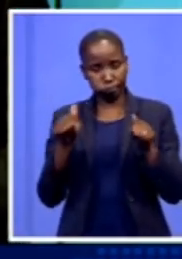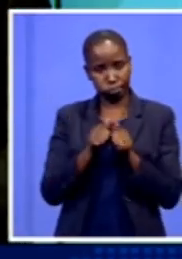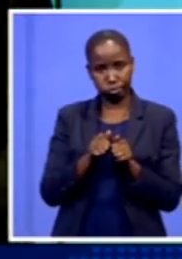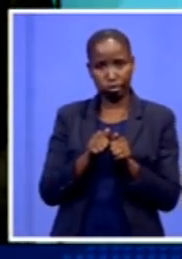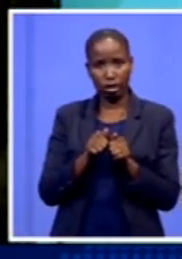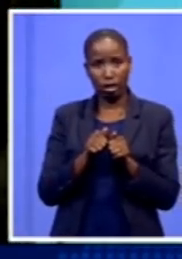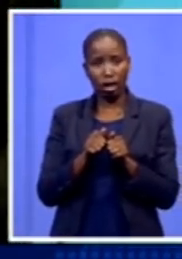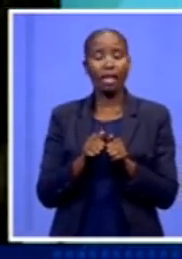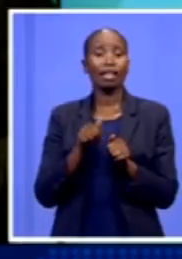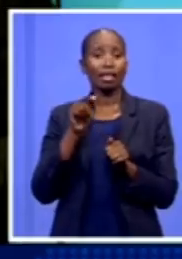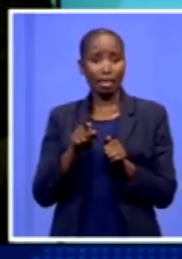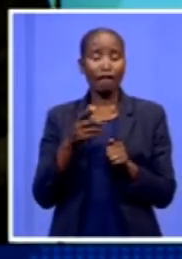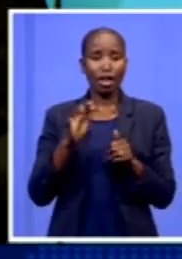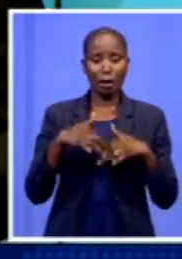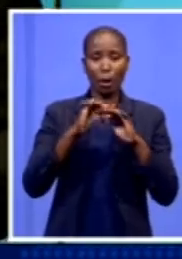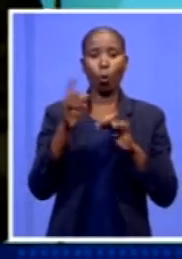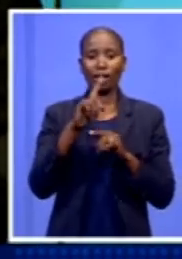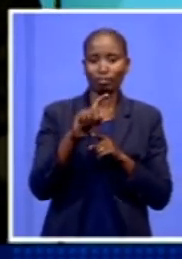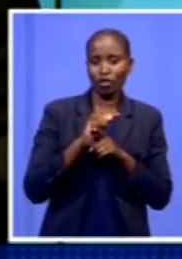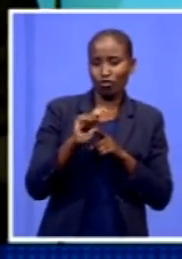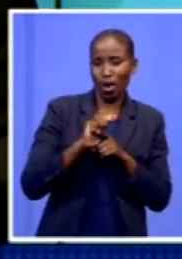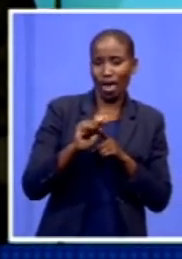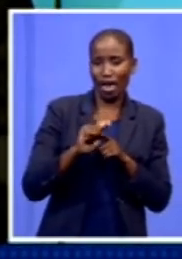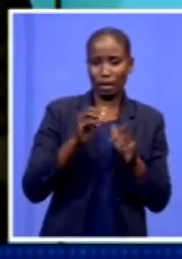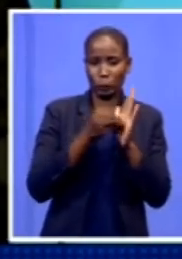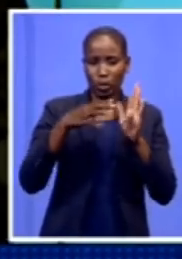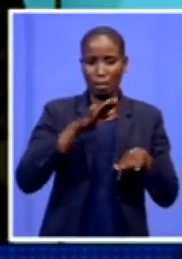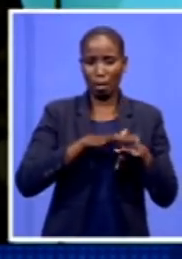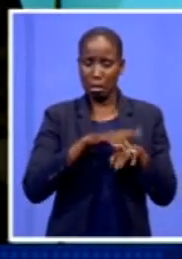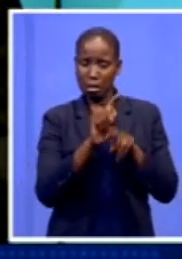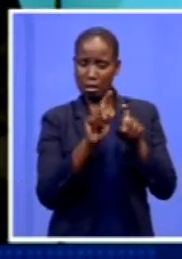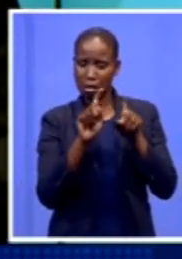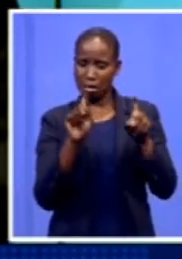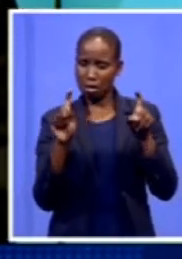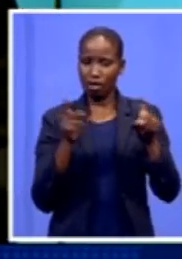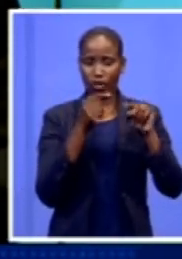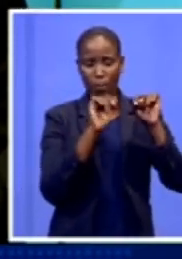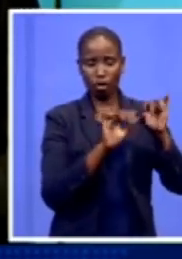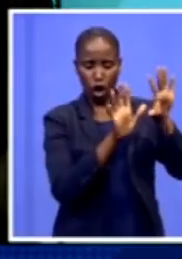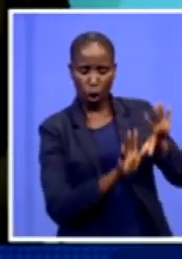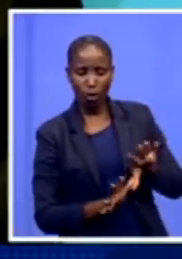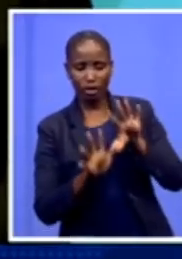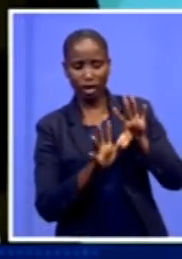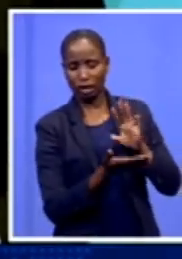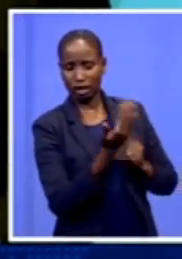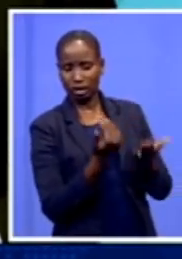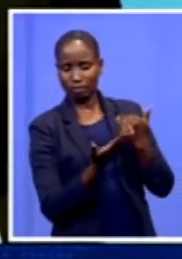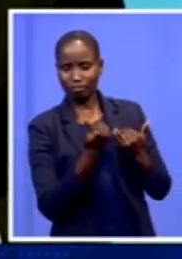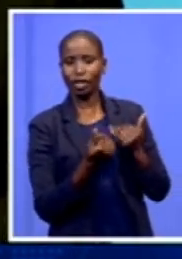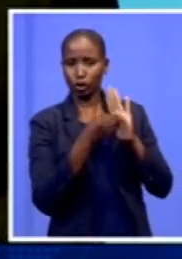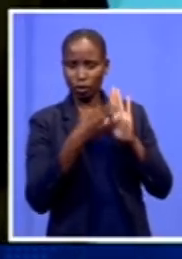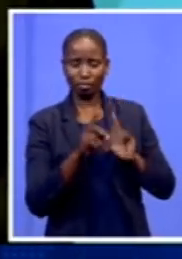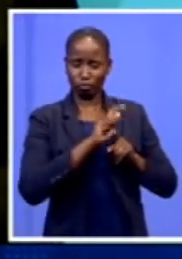of students from across the continent, a number of countries. Quality control is key